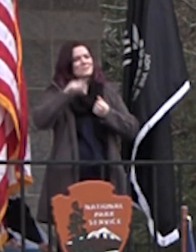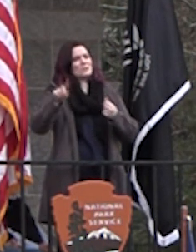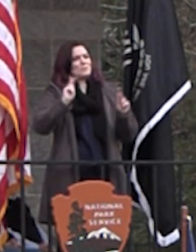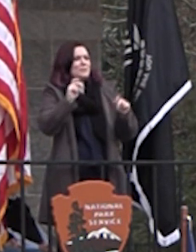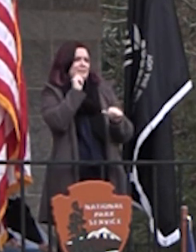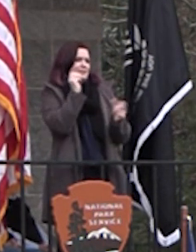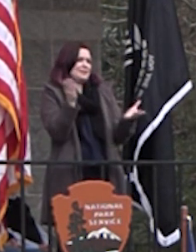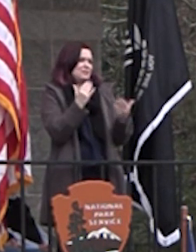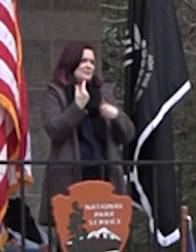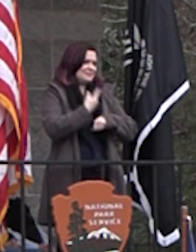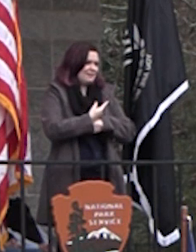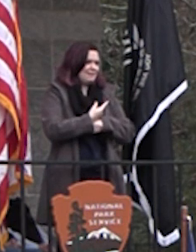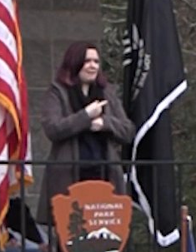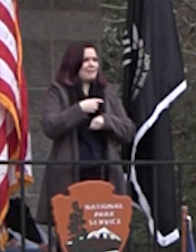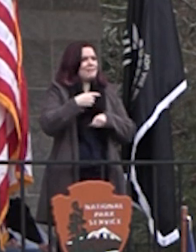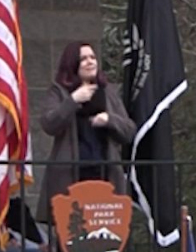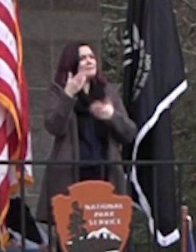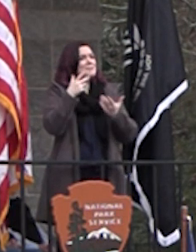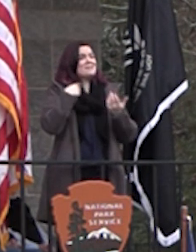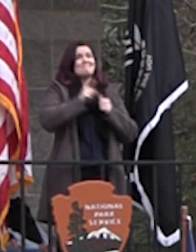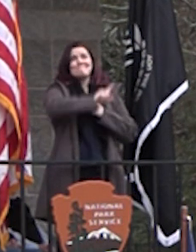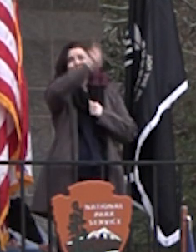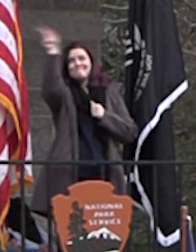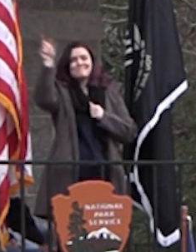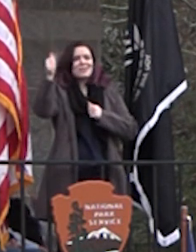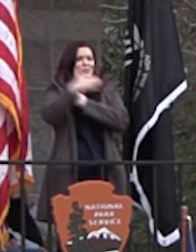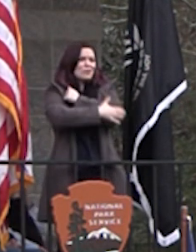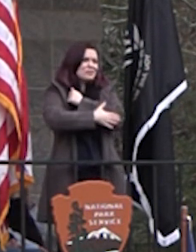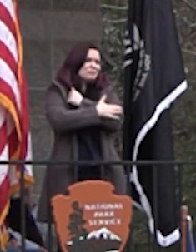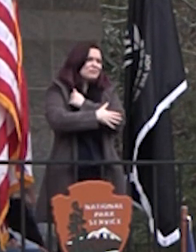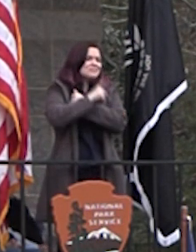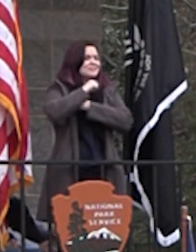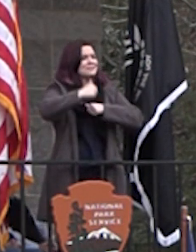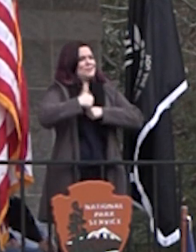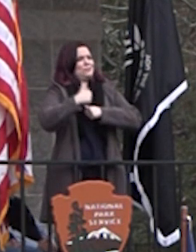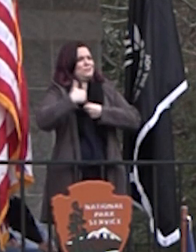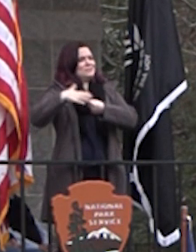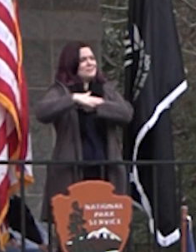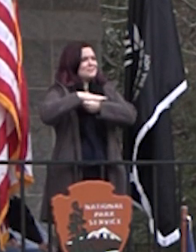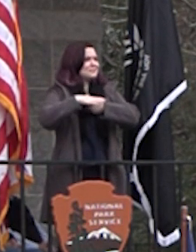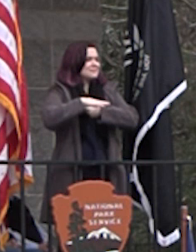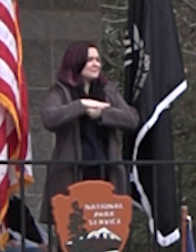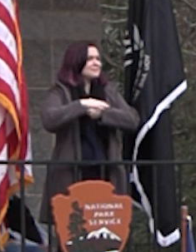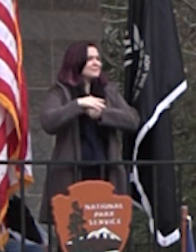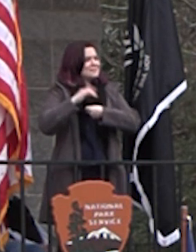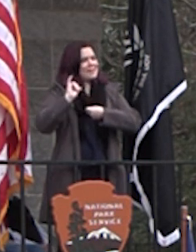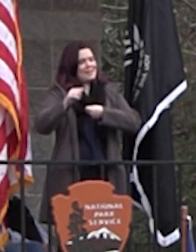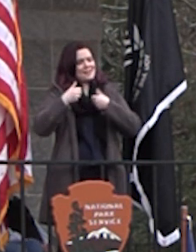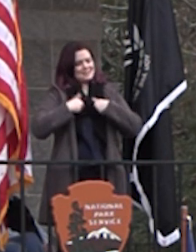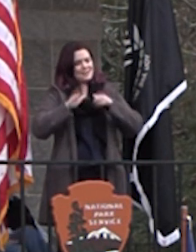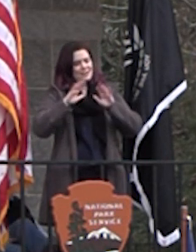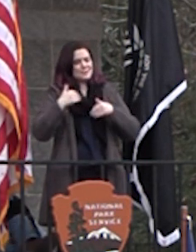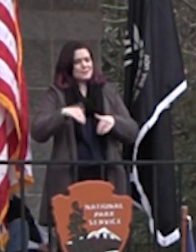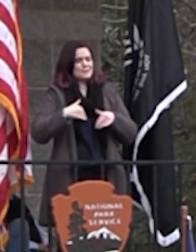with us today. They're spending the holidays far from home, often in harm's way, and the sacrifices made by those